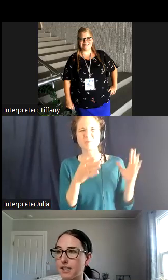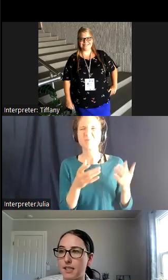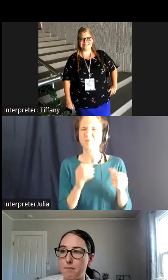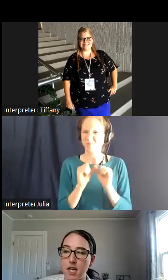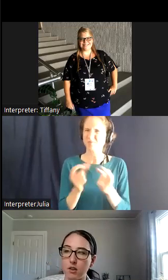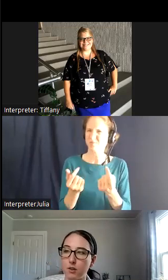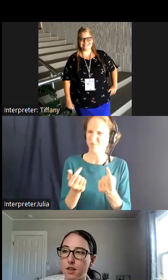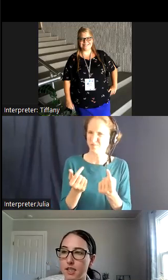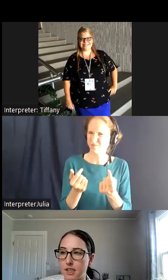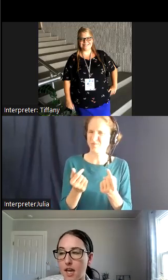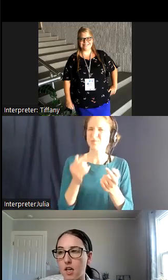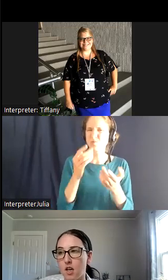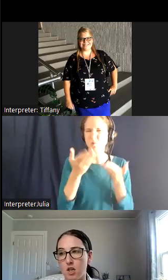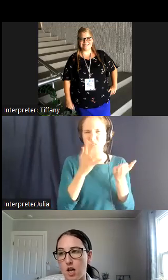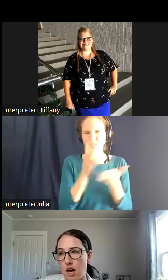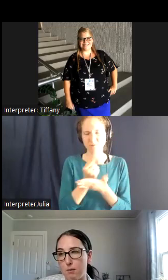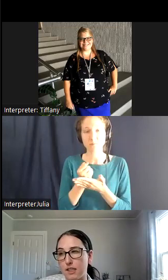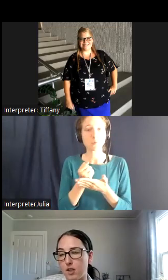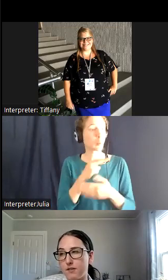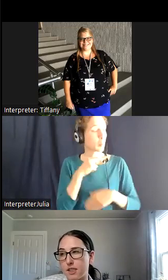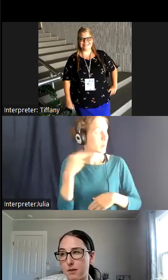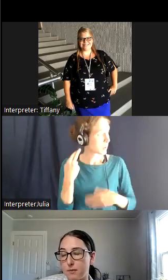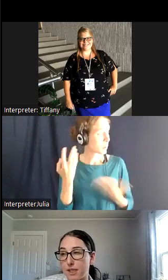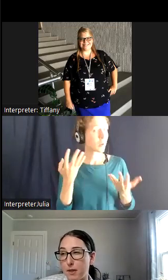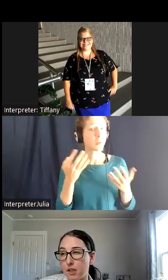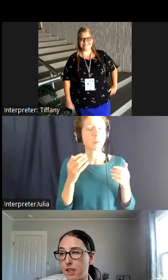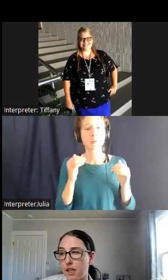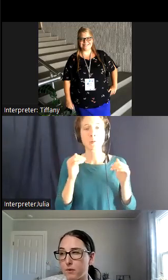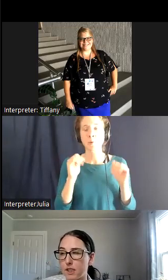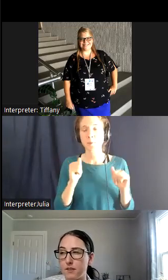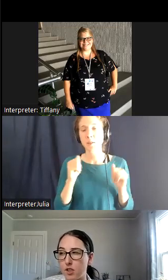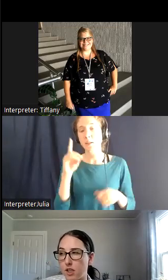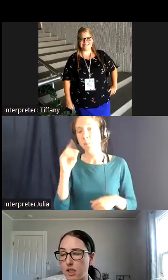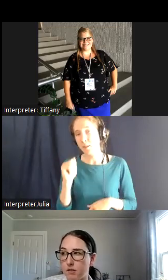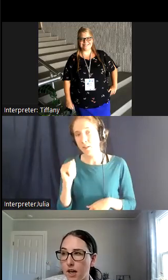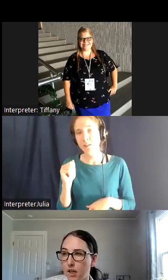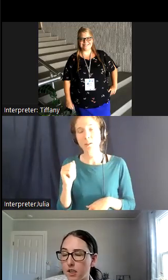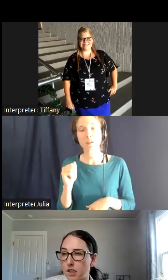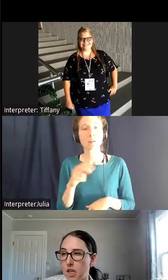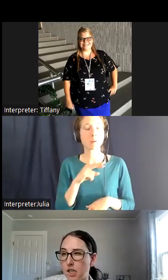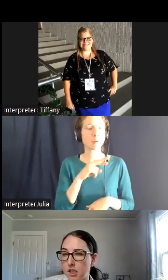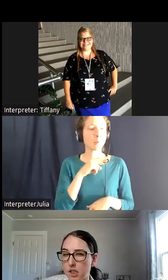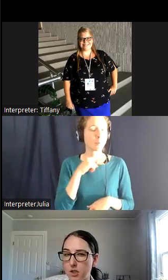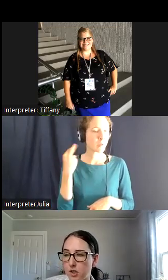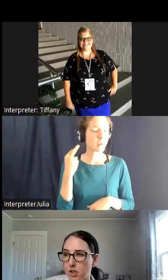about risks that may include things like risk of grave disability, risk of danger to self or